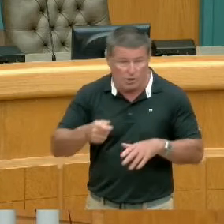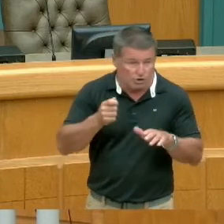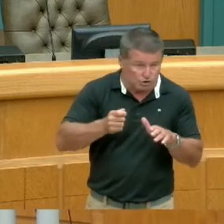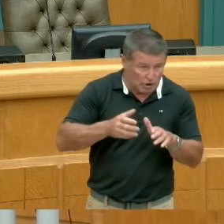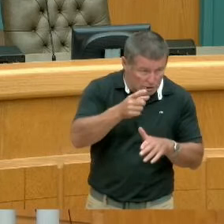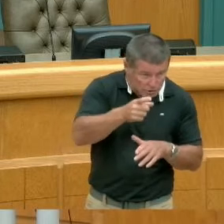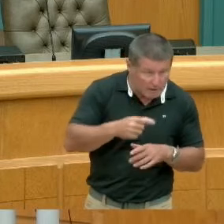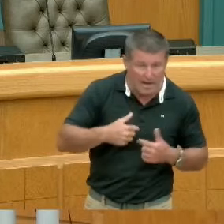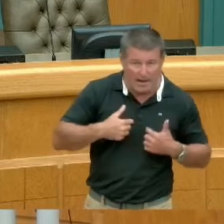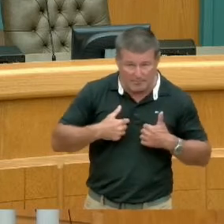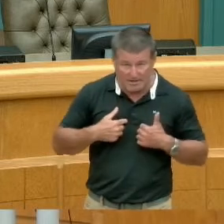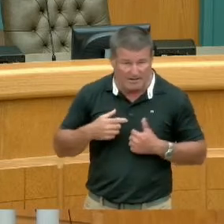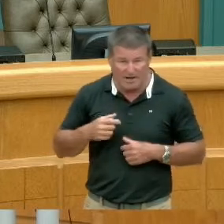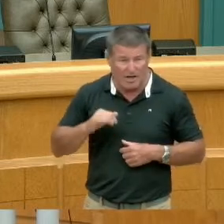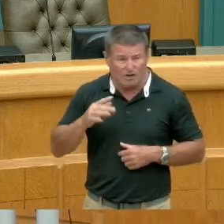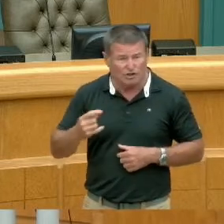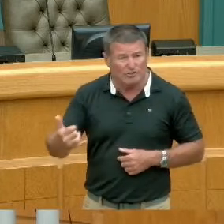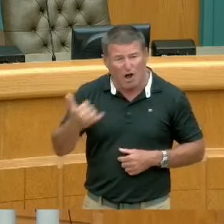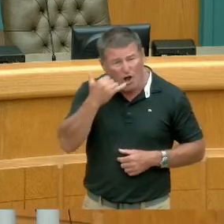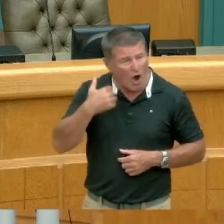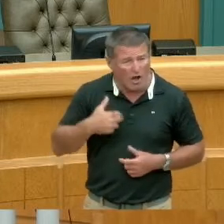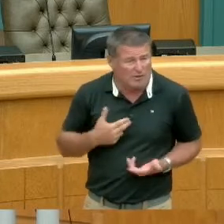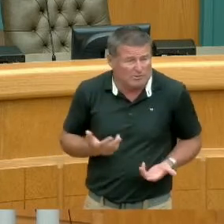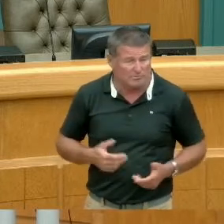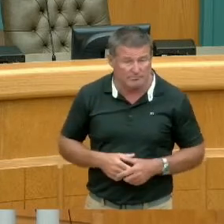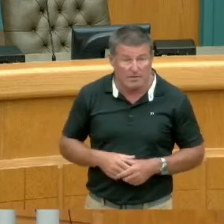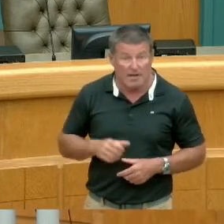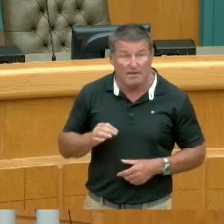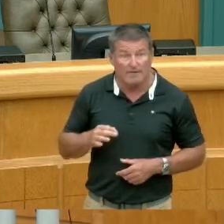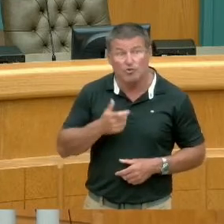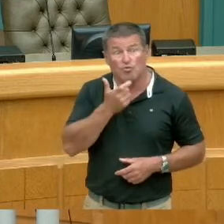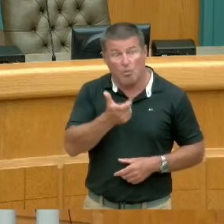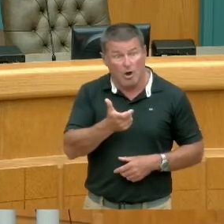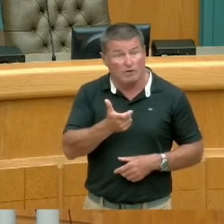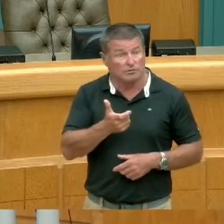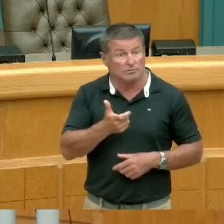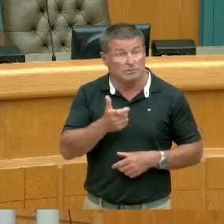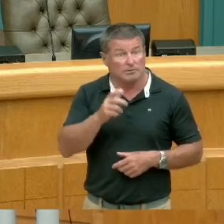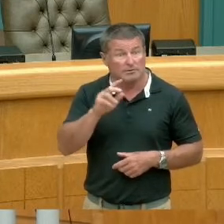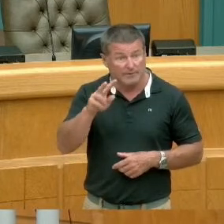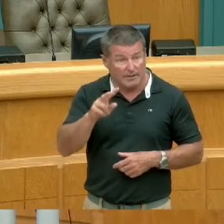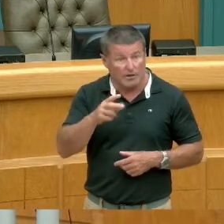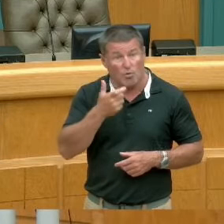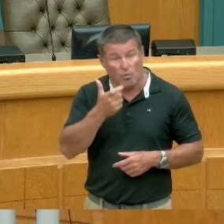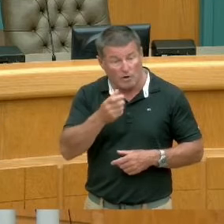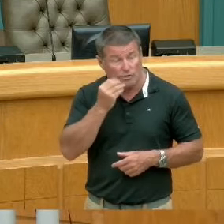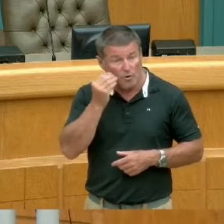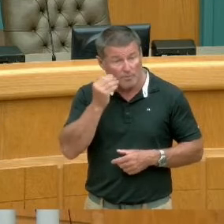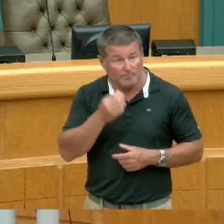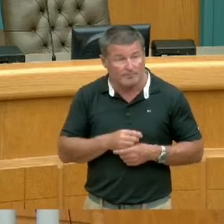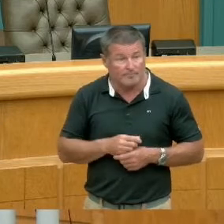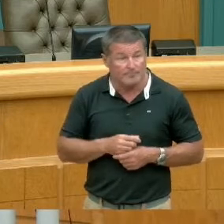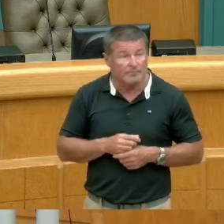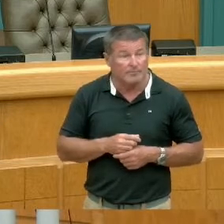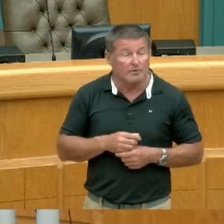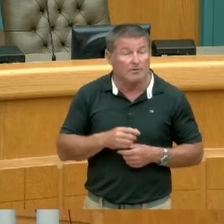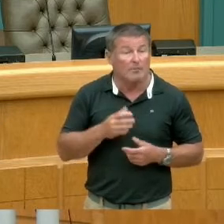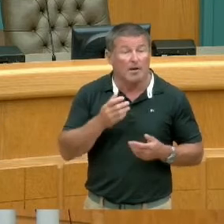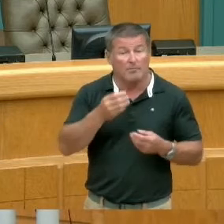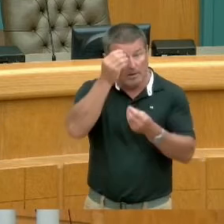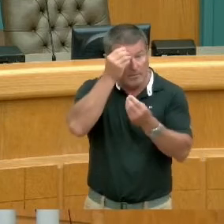up the phone and talk to us. But for those of you that are watching, this may be an informative thing to you, but what